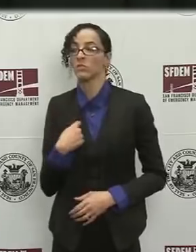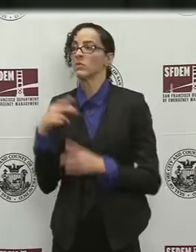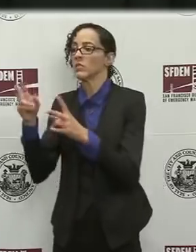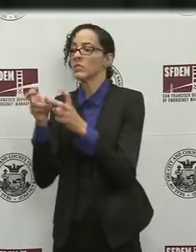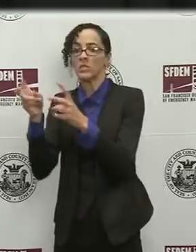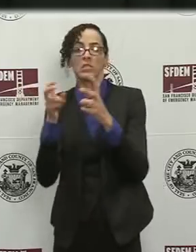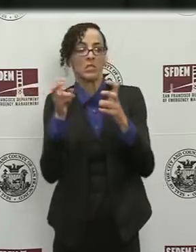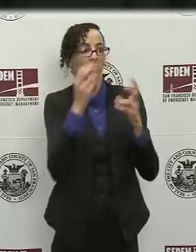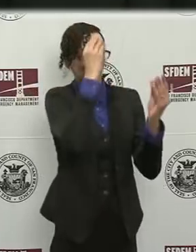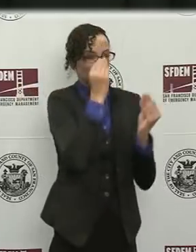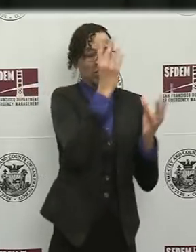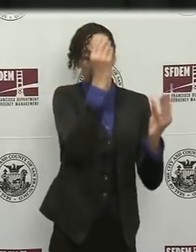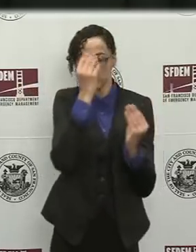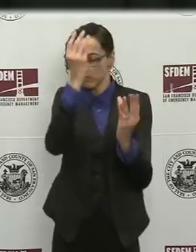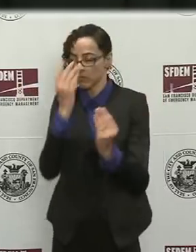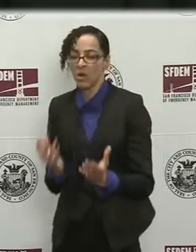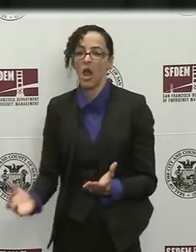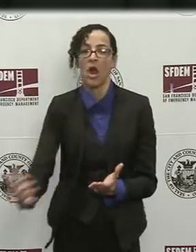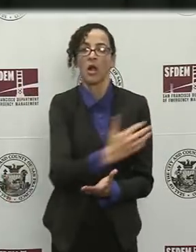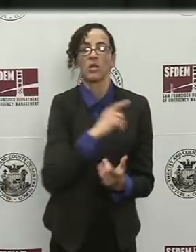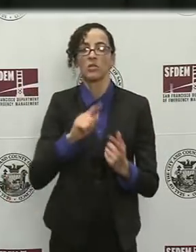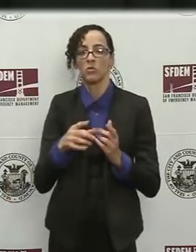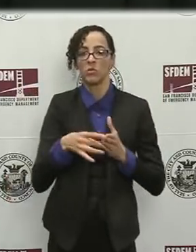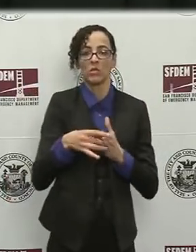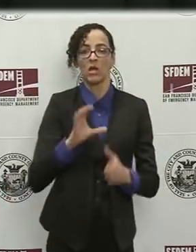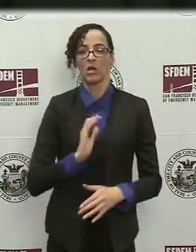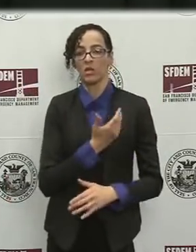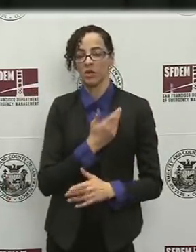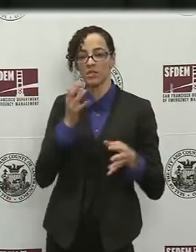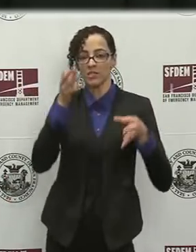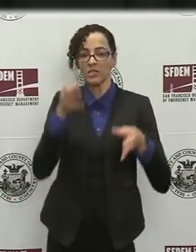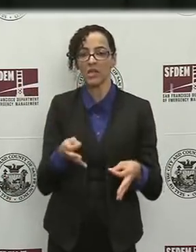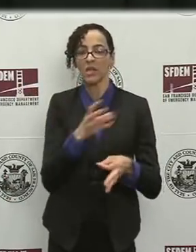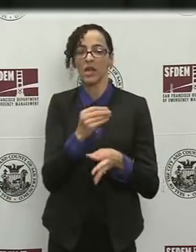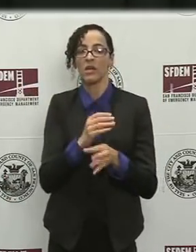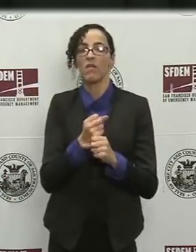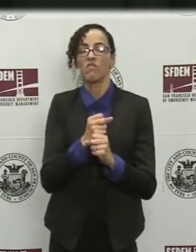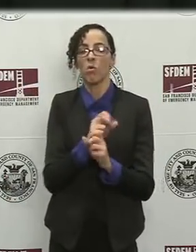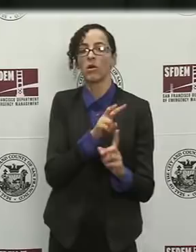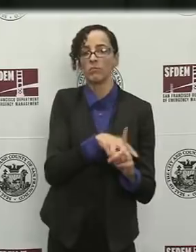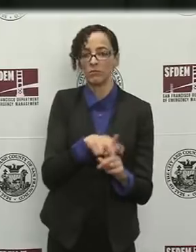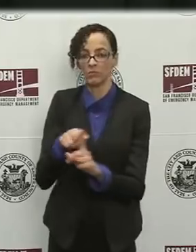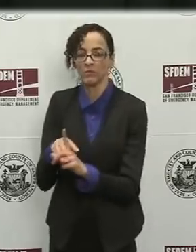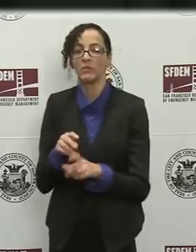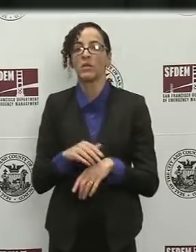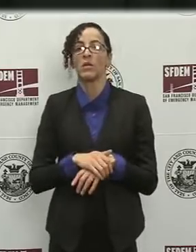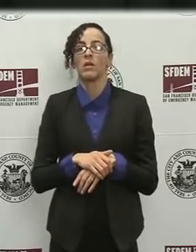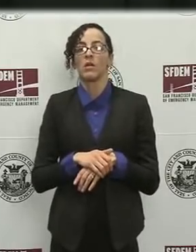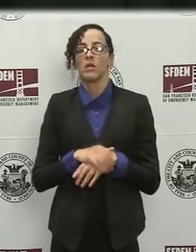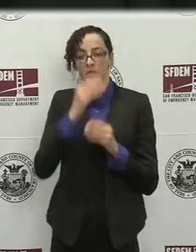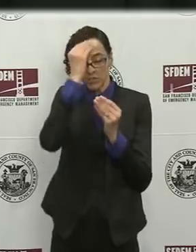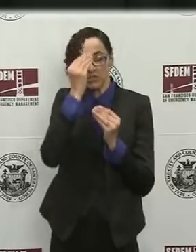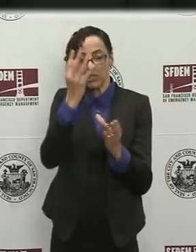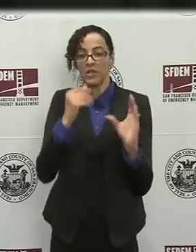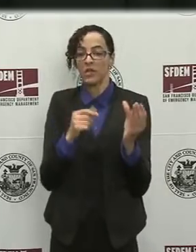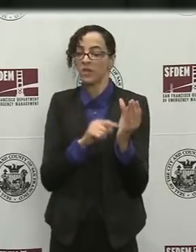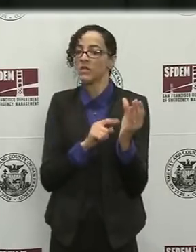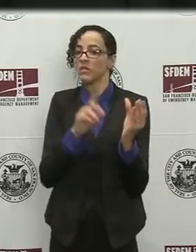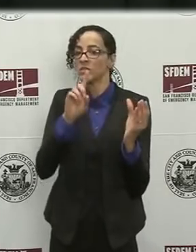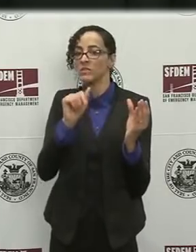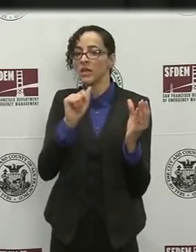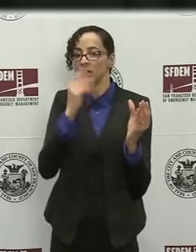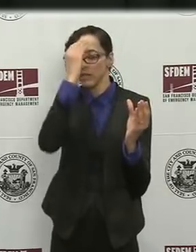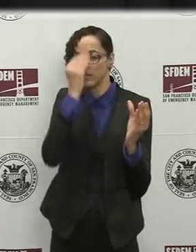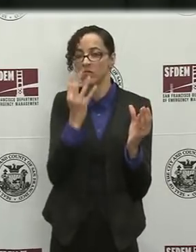our interventions. Data is and will always be an important tool to help San Franciscans see the